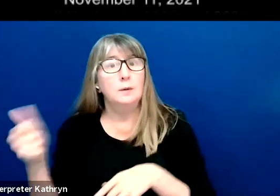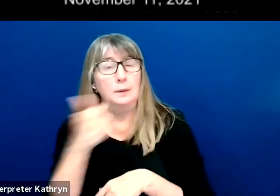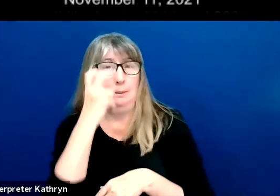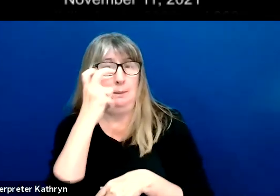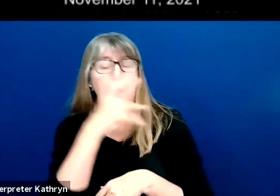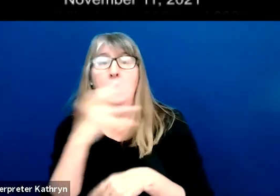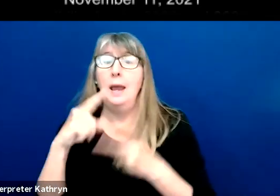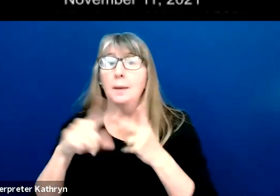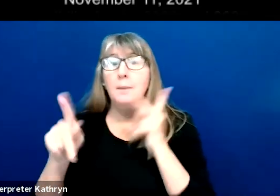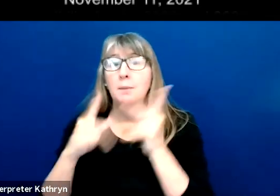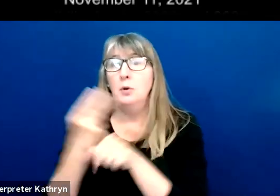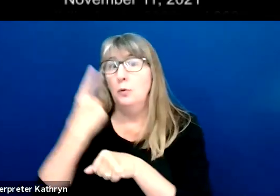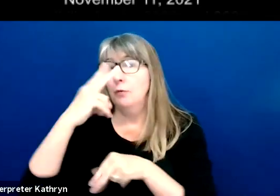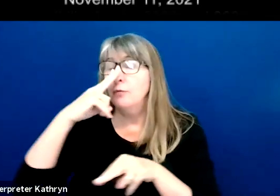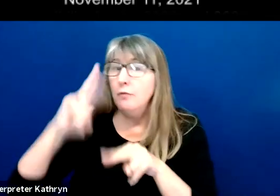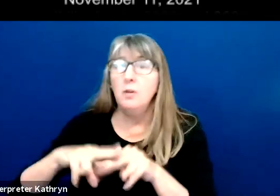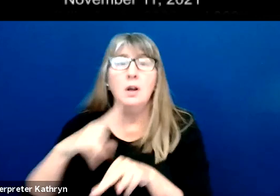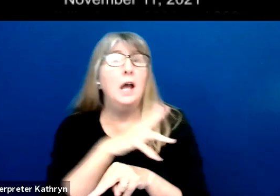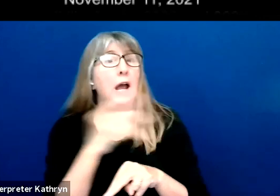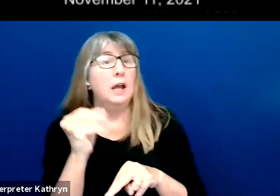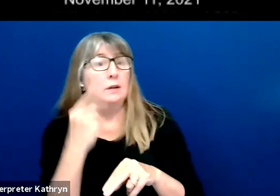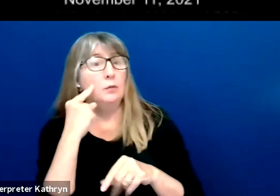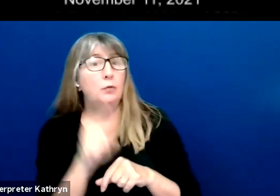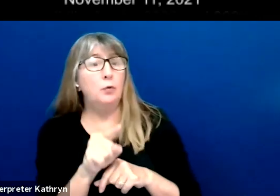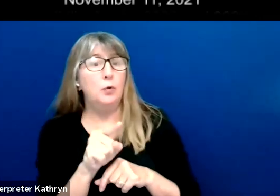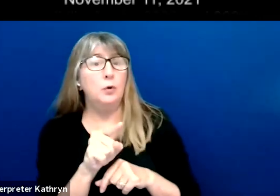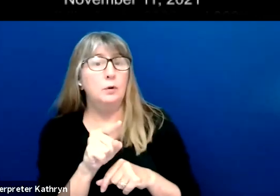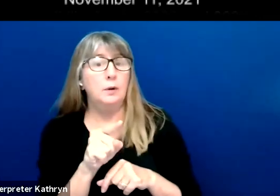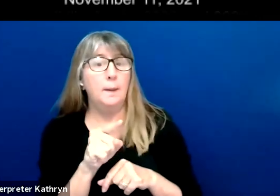for fun, and also for